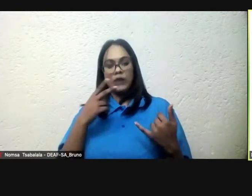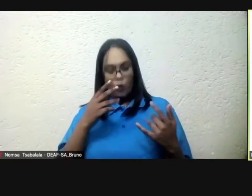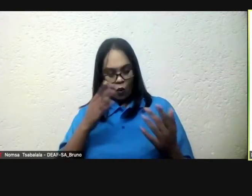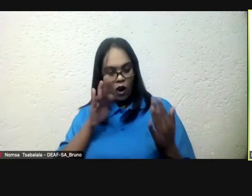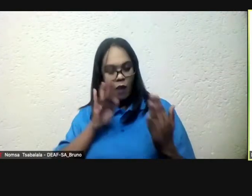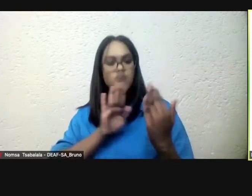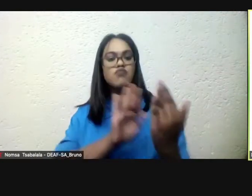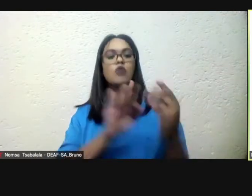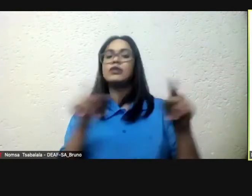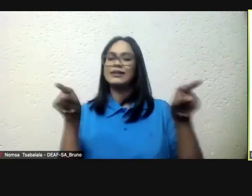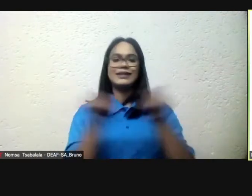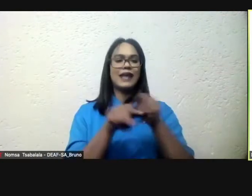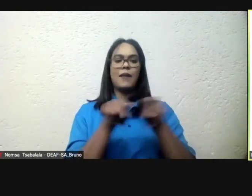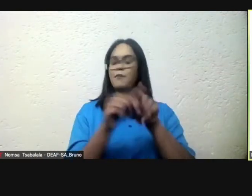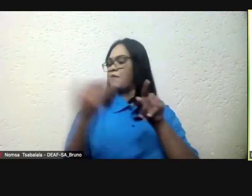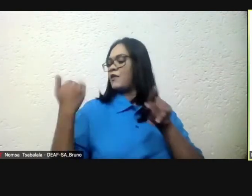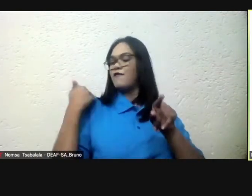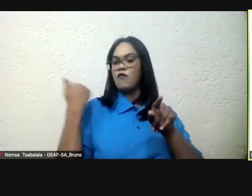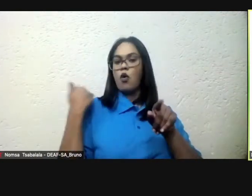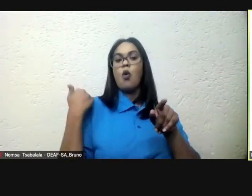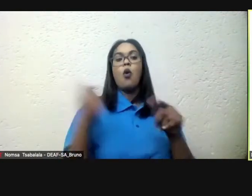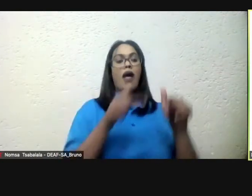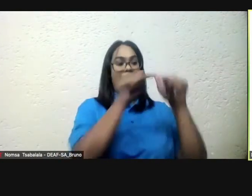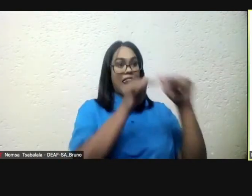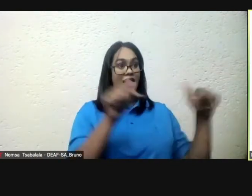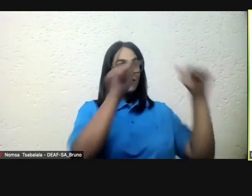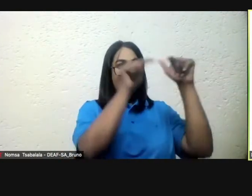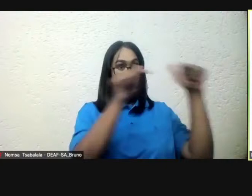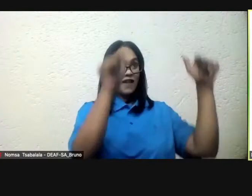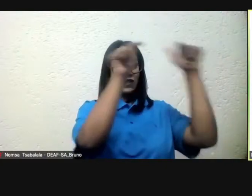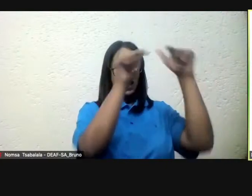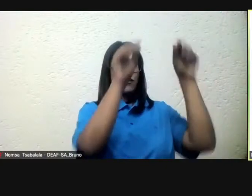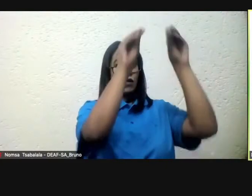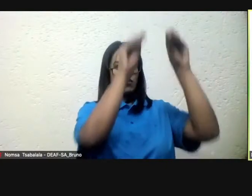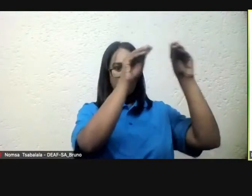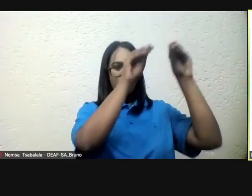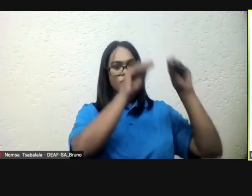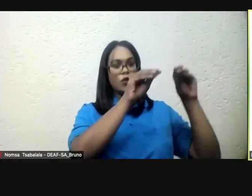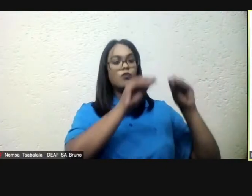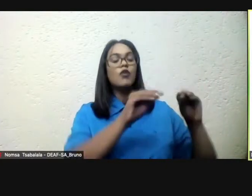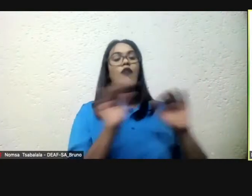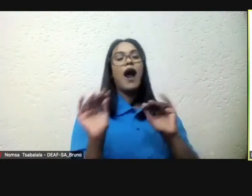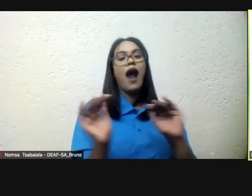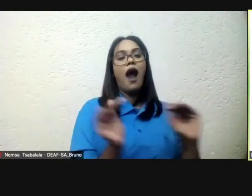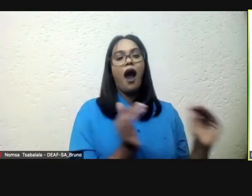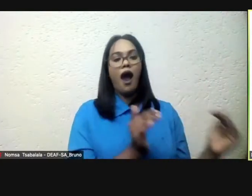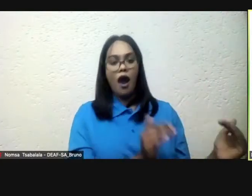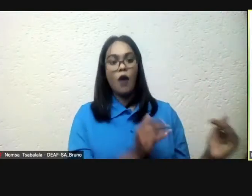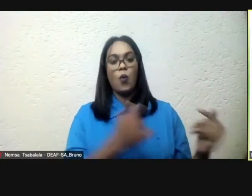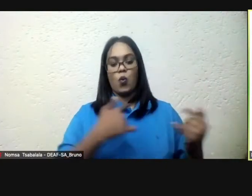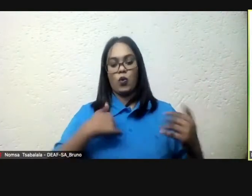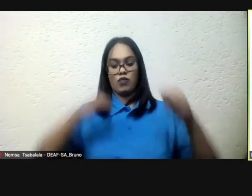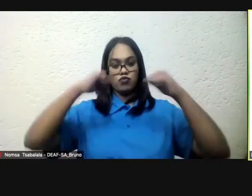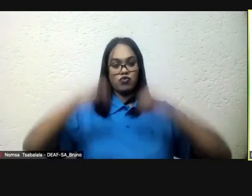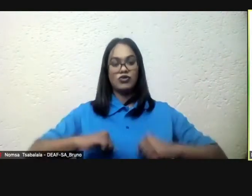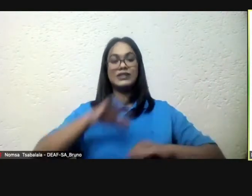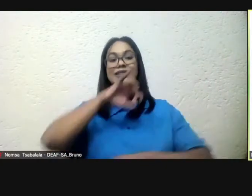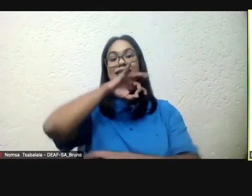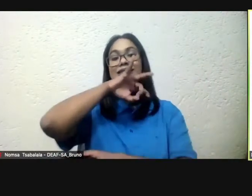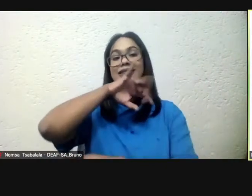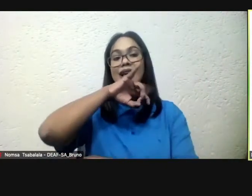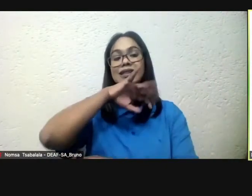as a risk-adjusted. So we agreed on Saturday last week, the